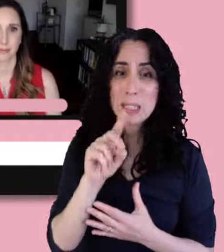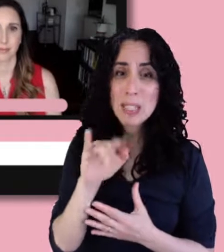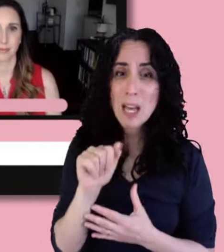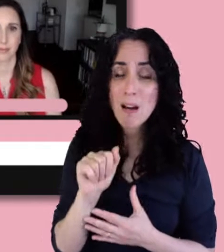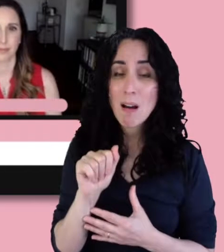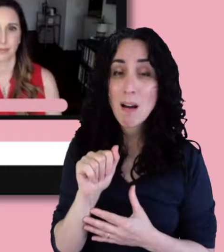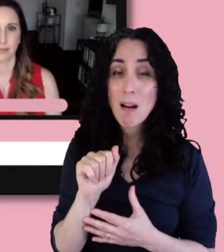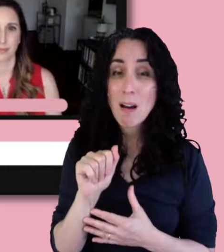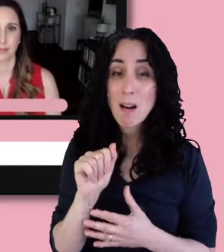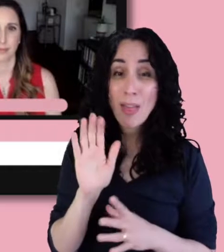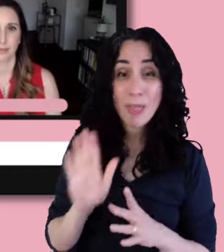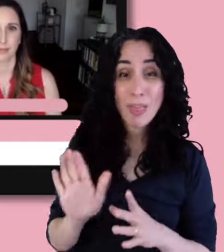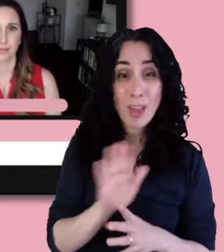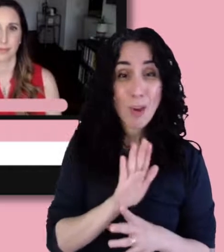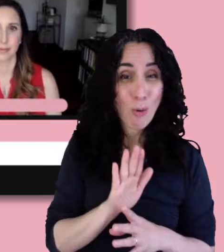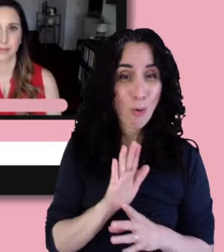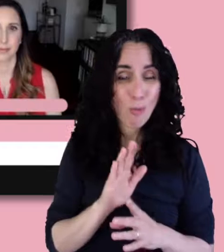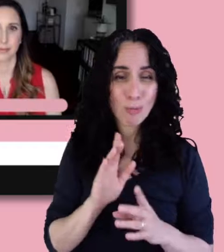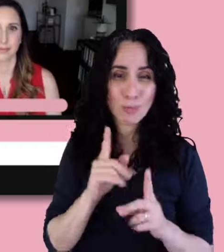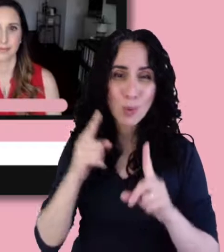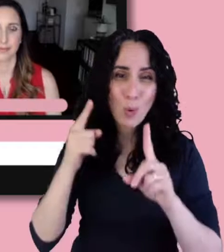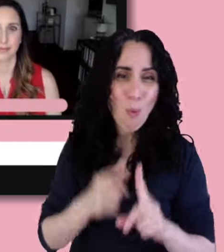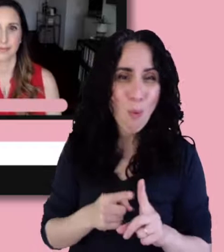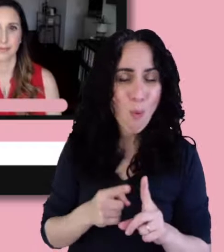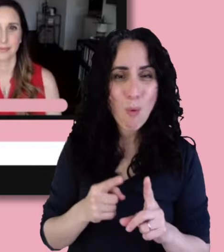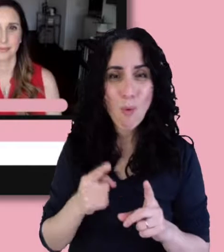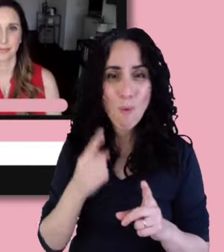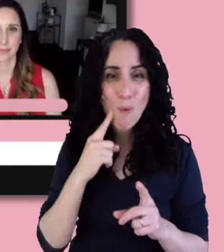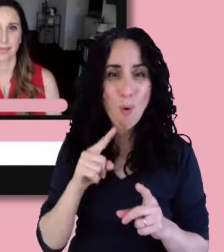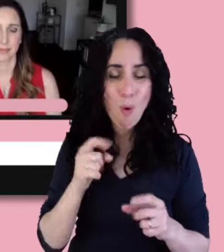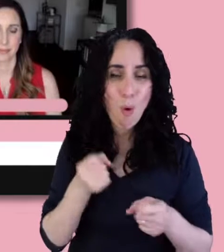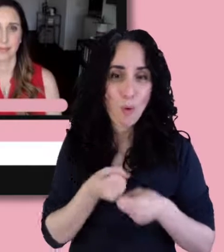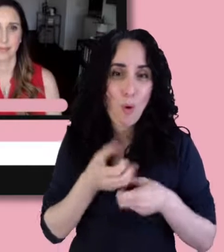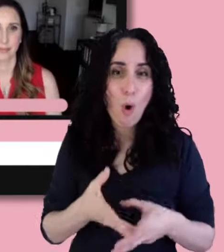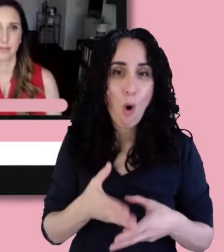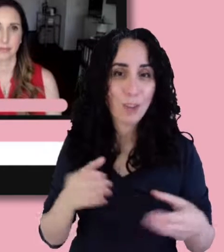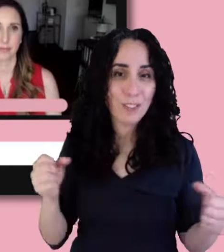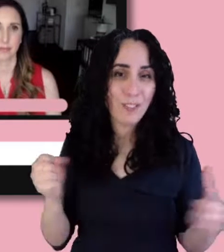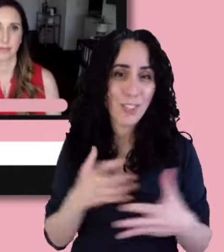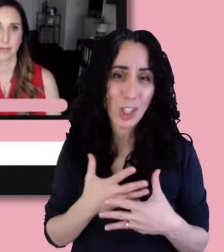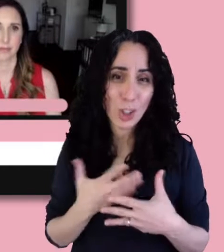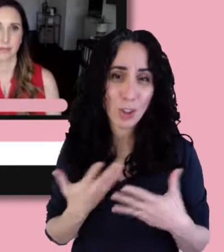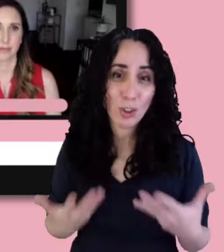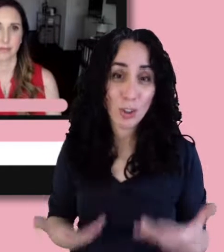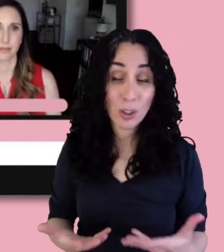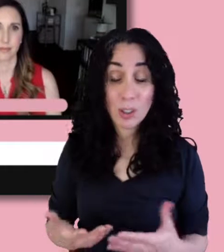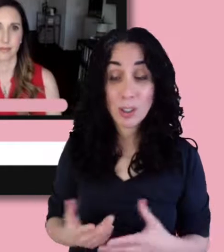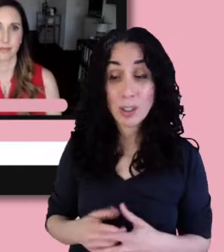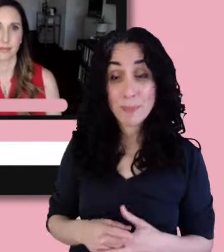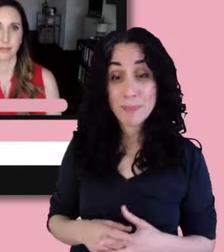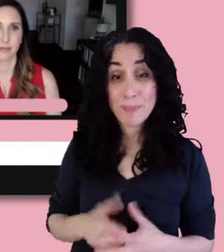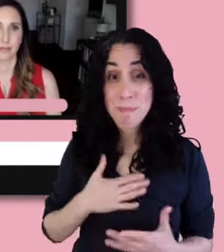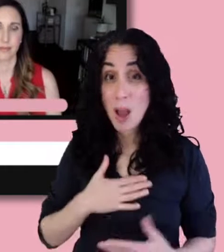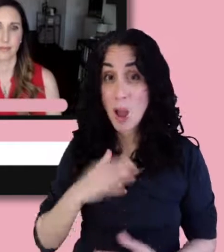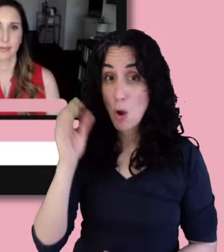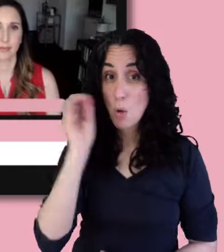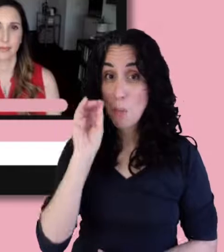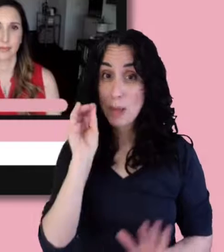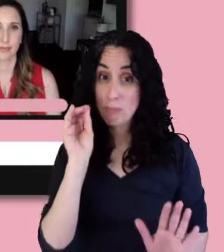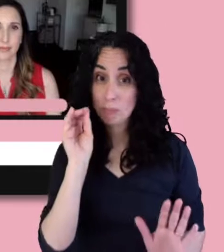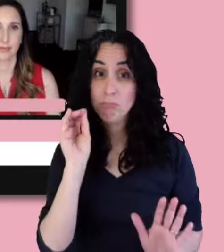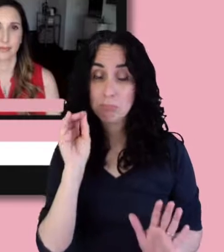is programmed to kind of put fear in us. That's just my personal opinion, but I believe that